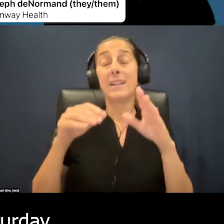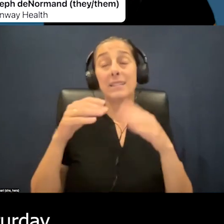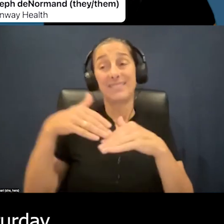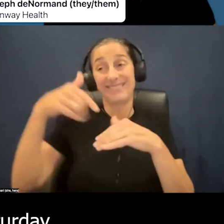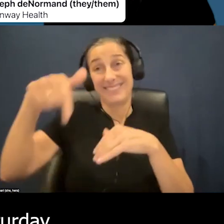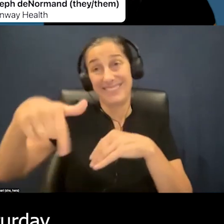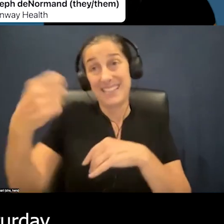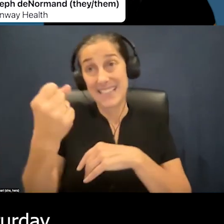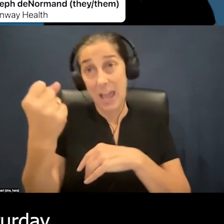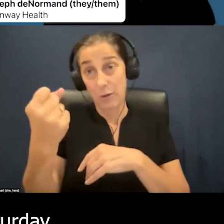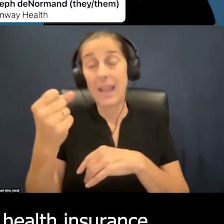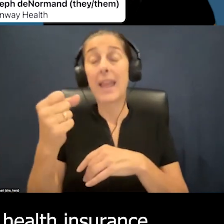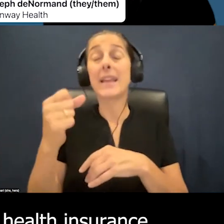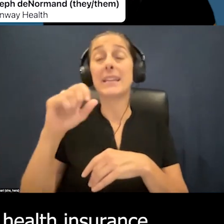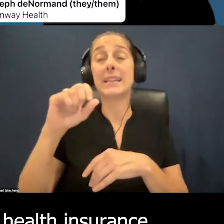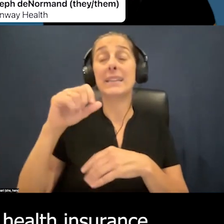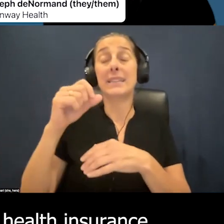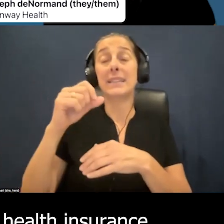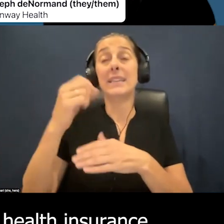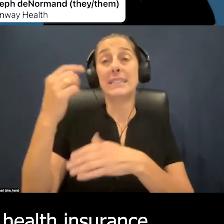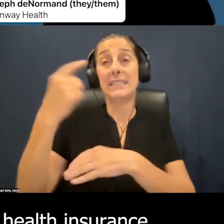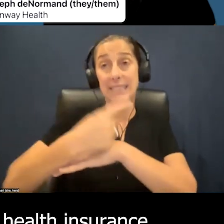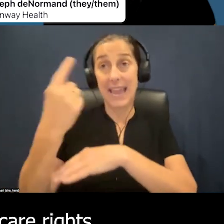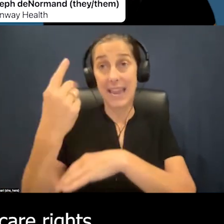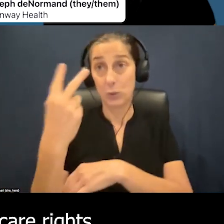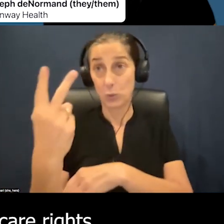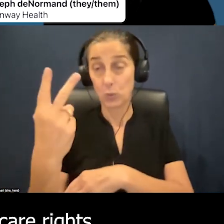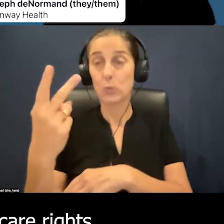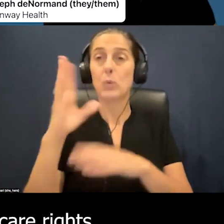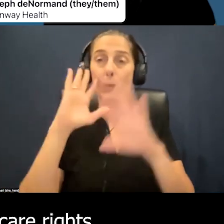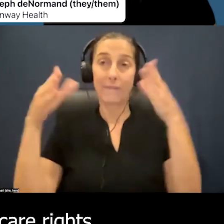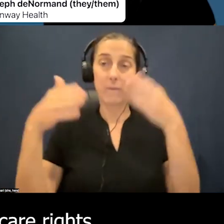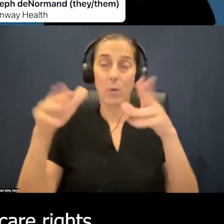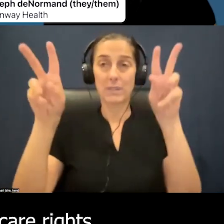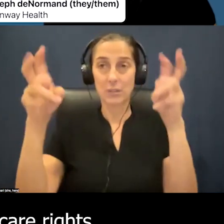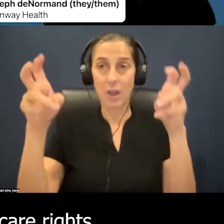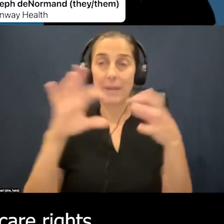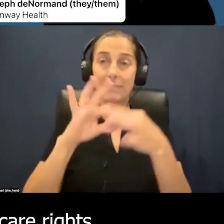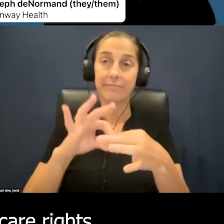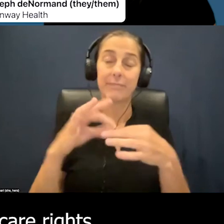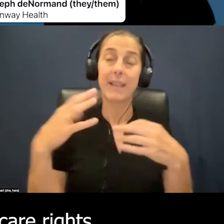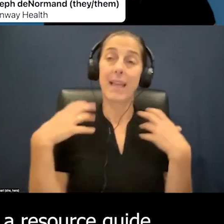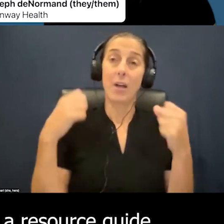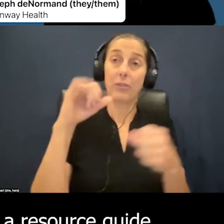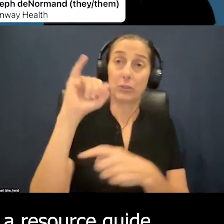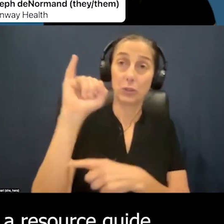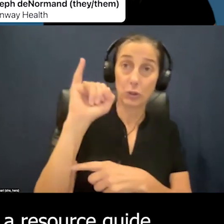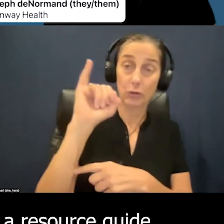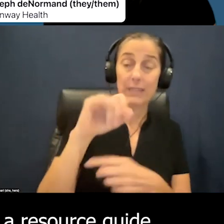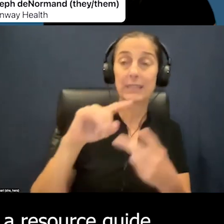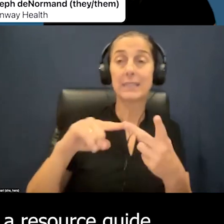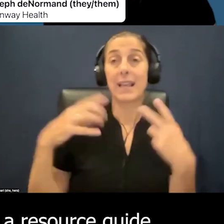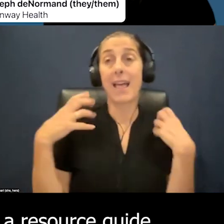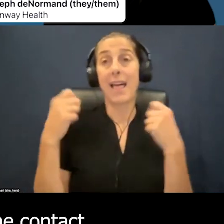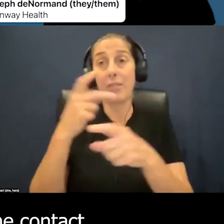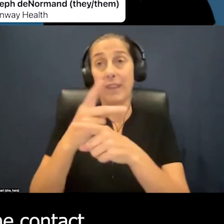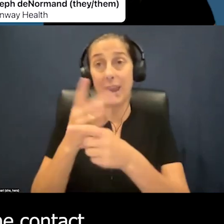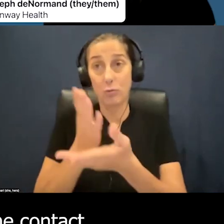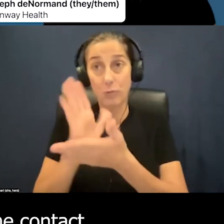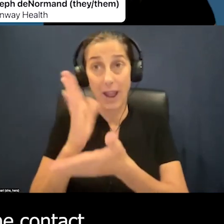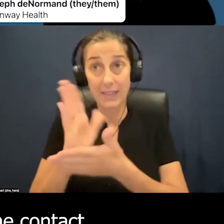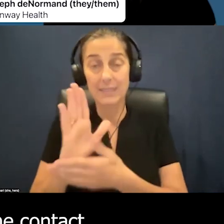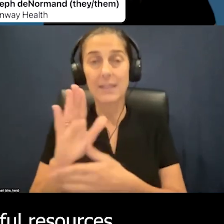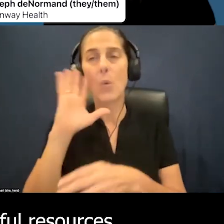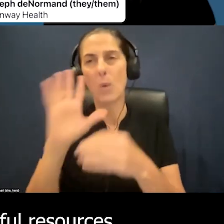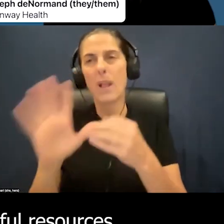on Saturday, where we'll talk about health insurance and your healthcare rights. We will be sending out a resource guide that includes